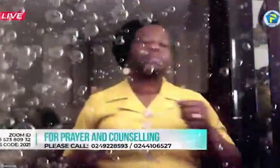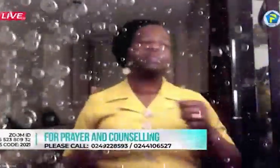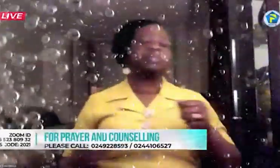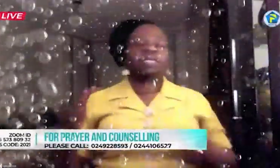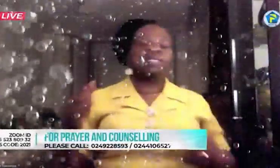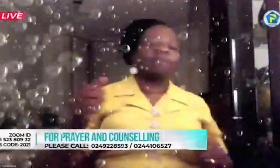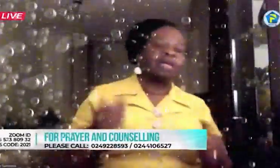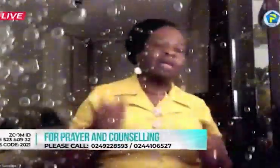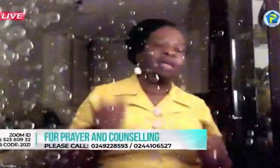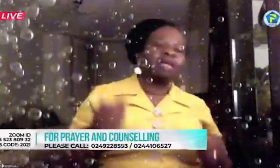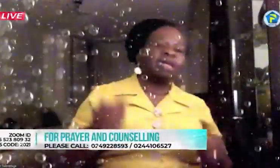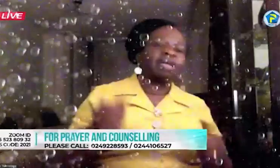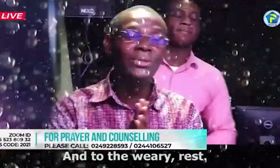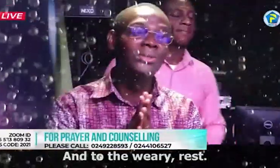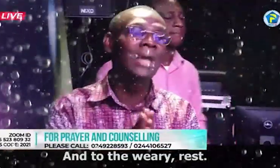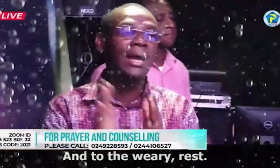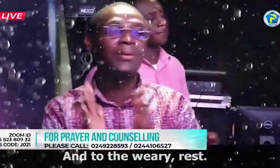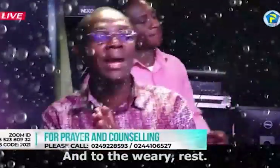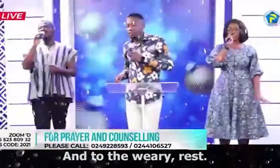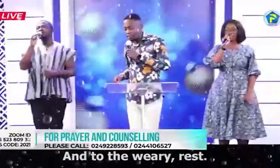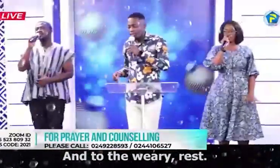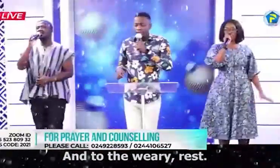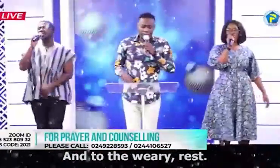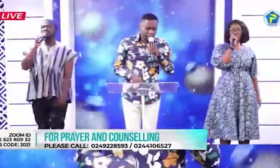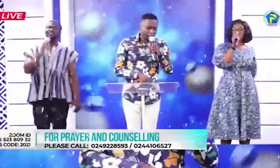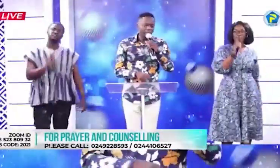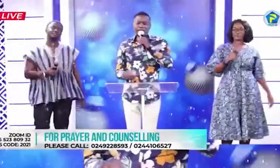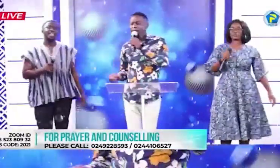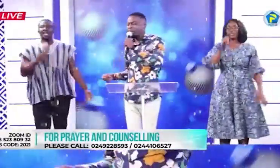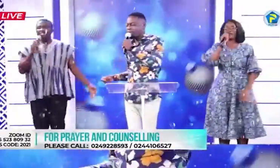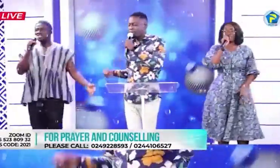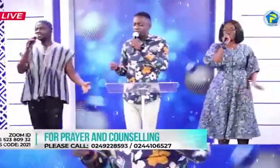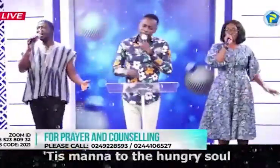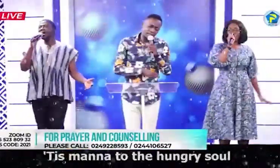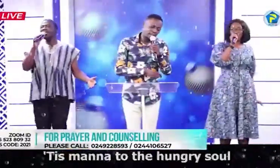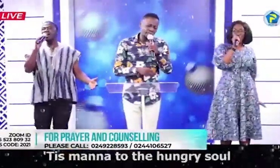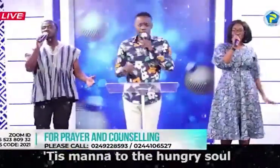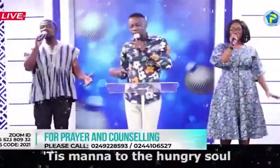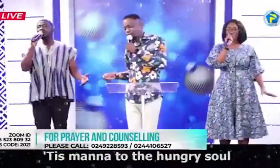Mana.